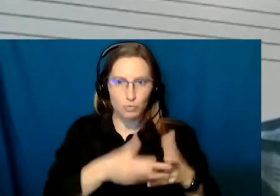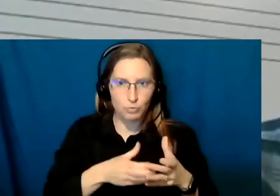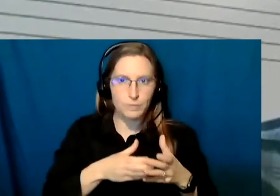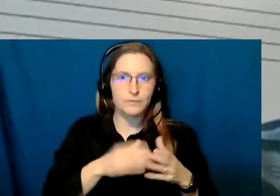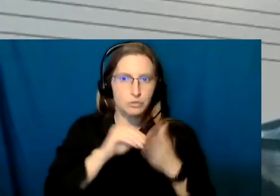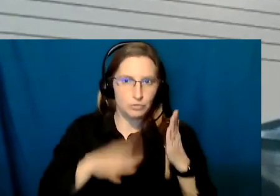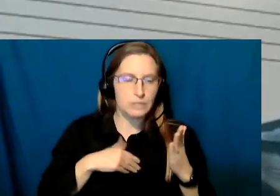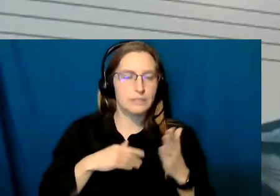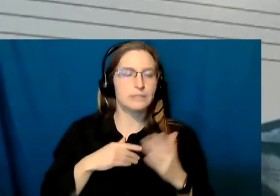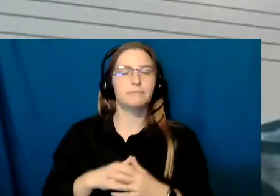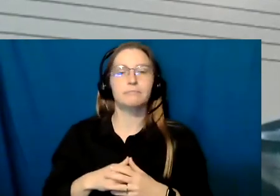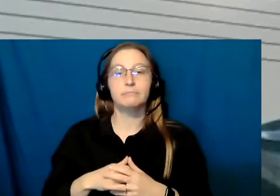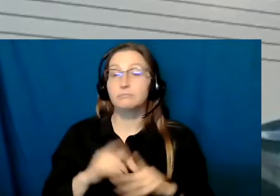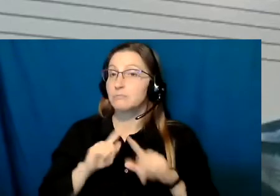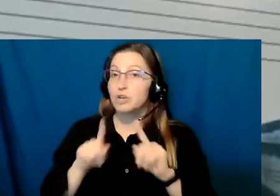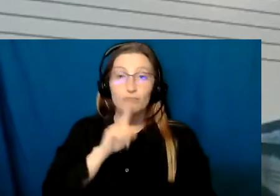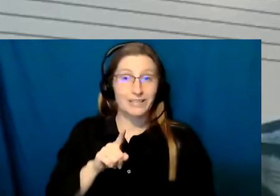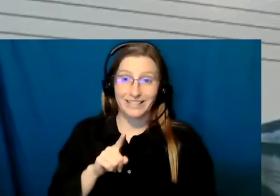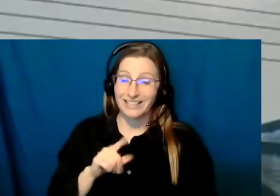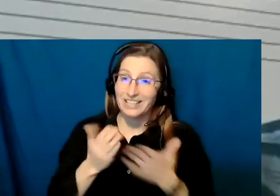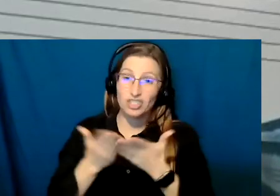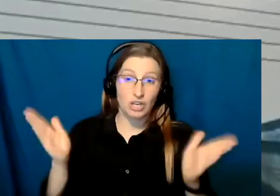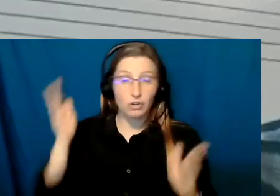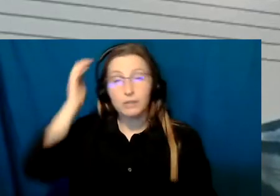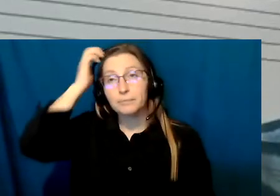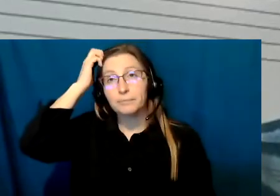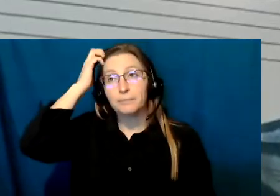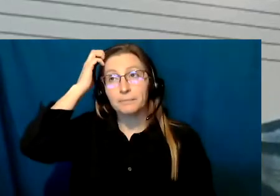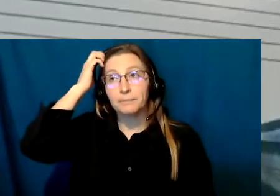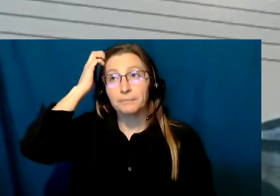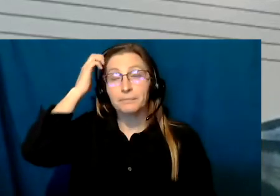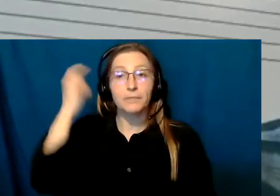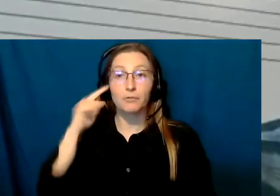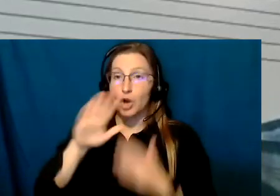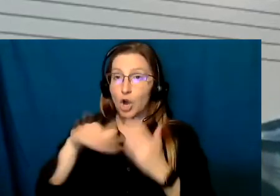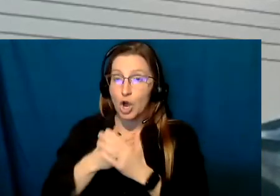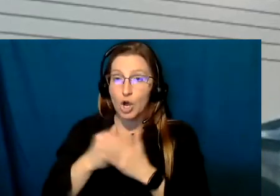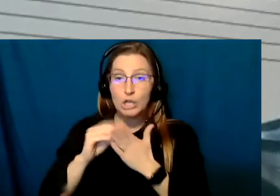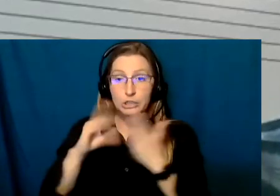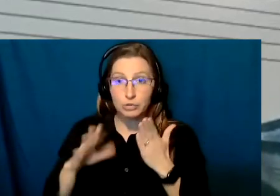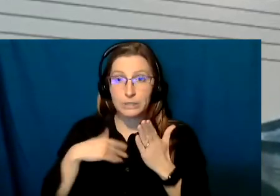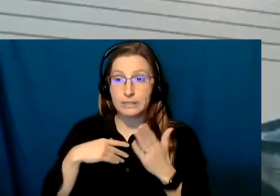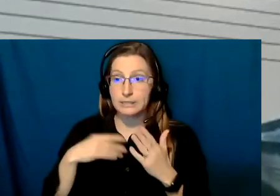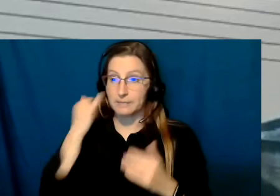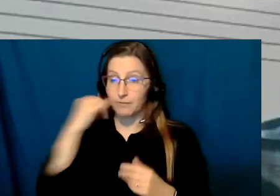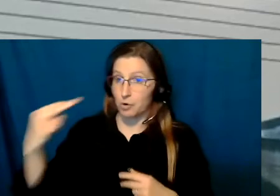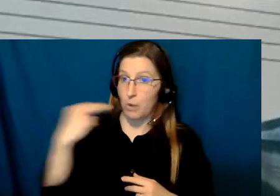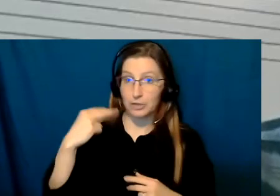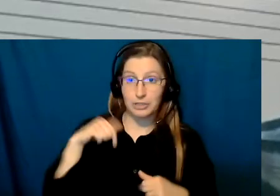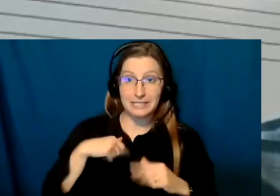But I would say in general to all the students watching, even if you're not interested in